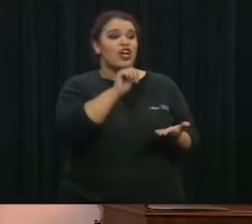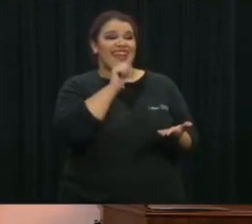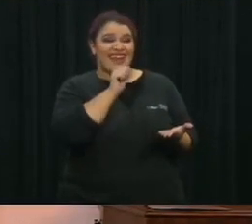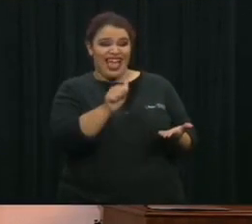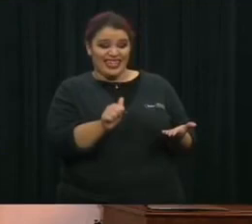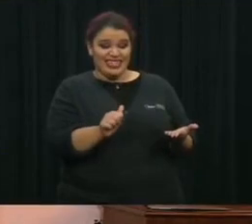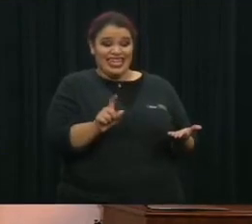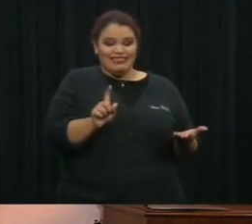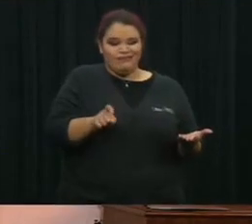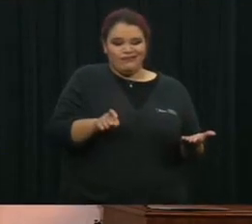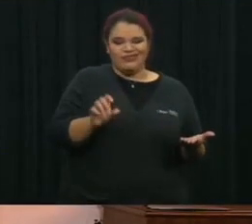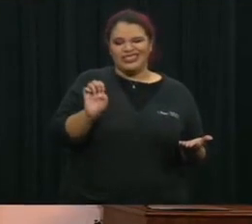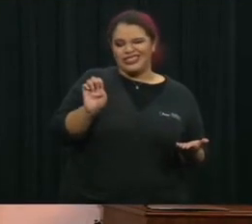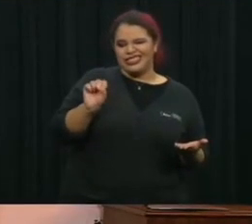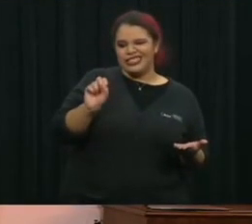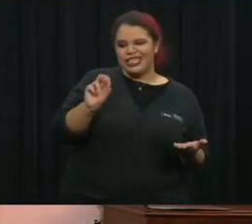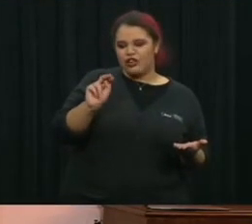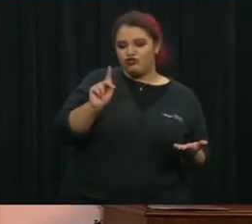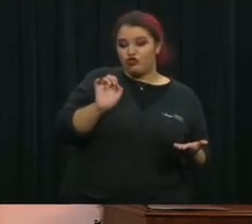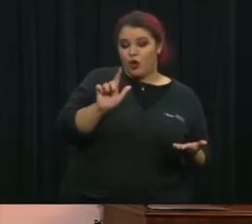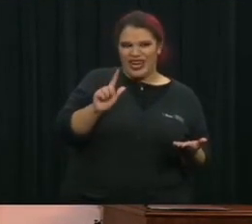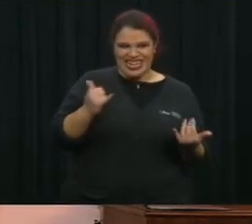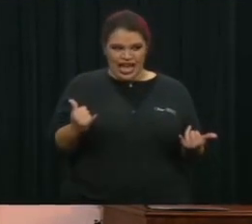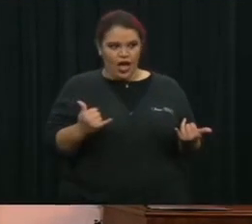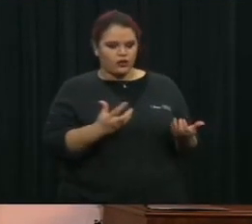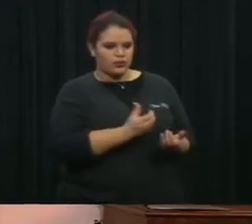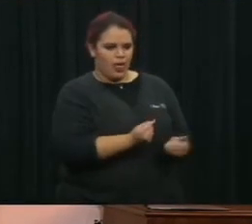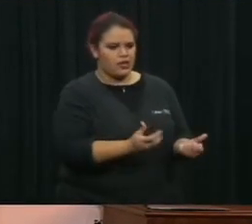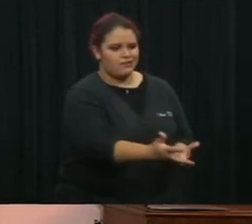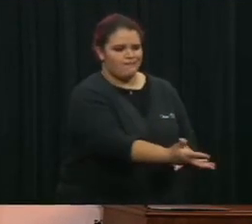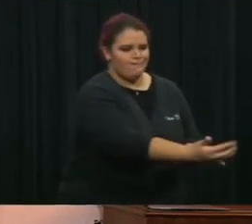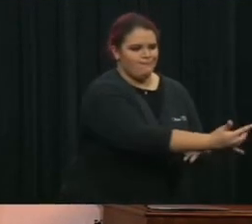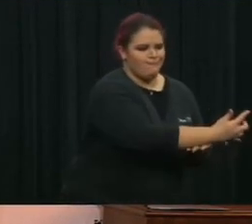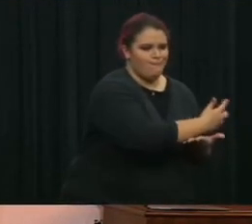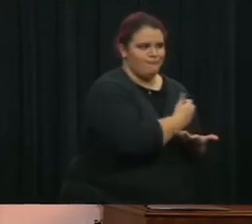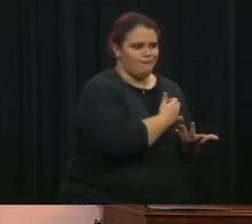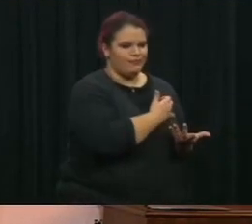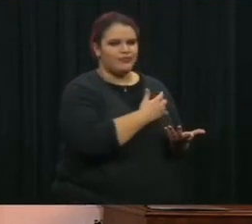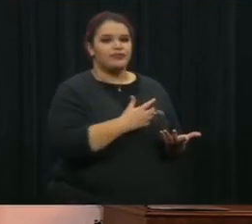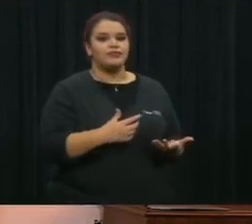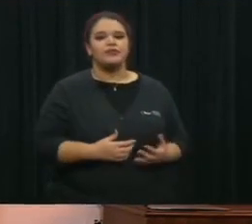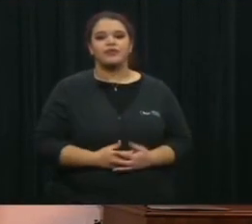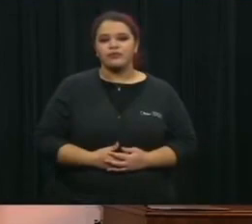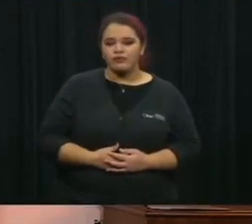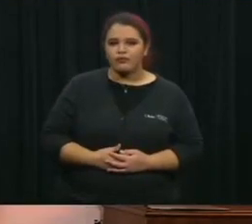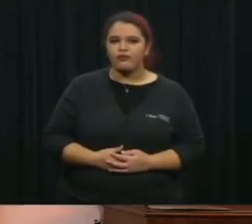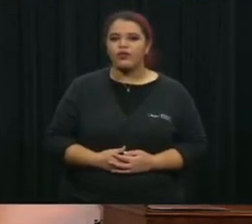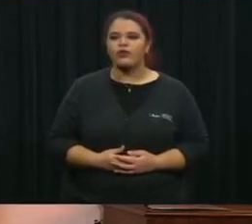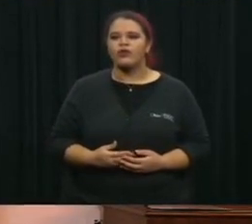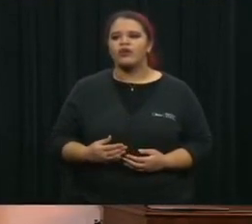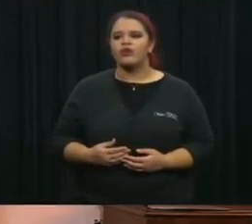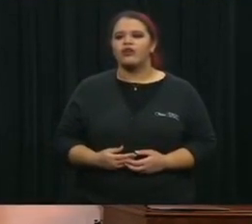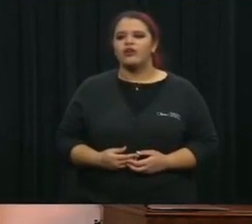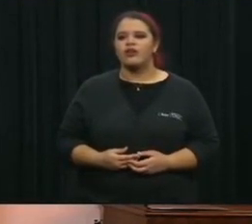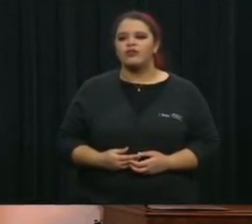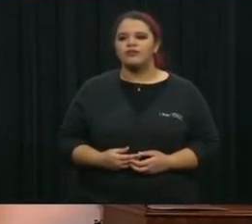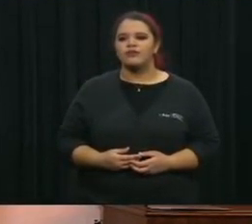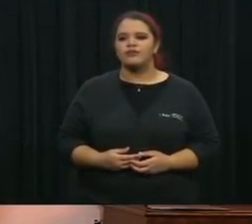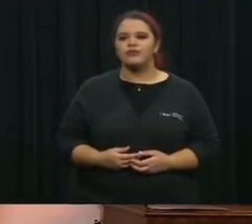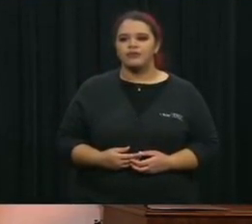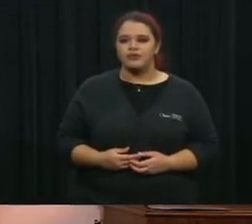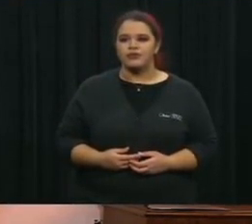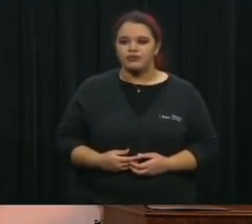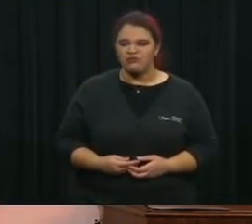and other things that are coming in. One of the interesting things the president did that I think might have gone unnoticed is this taking